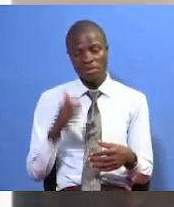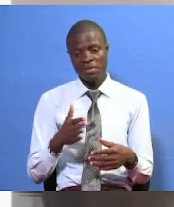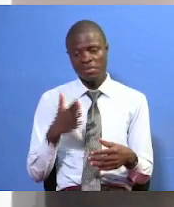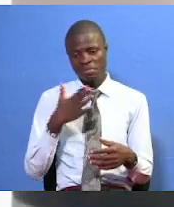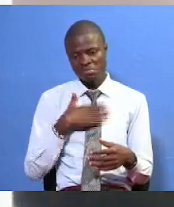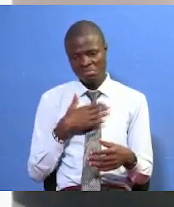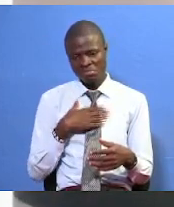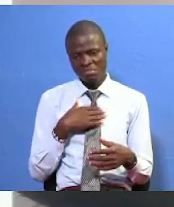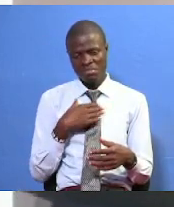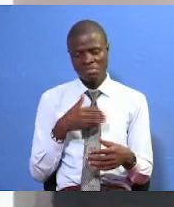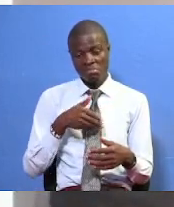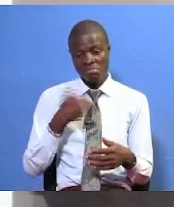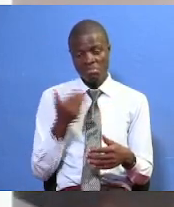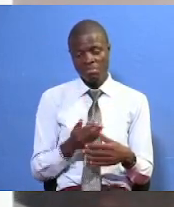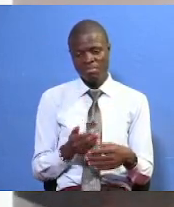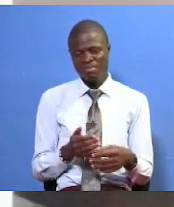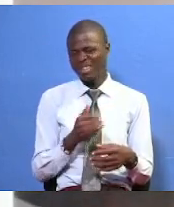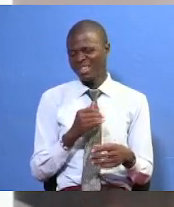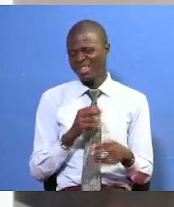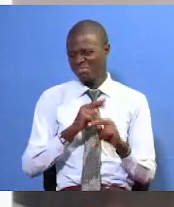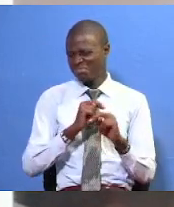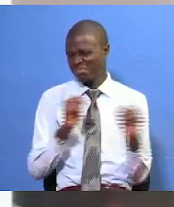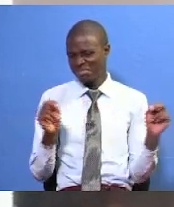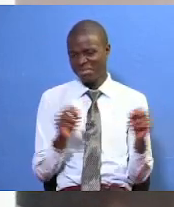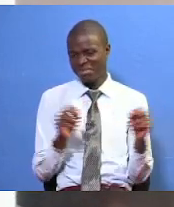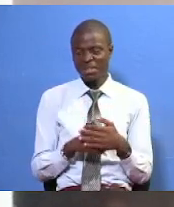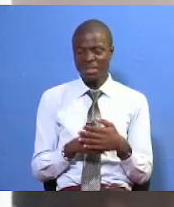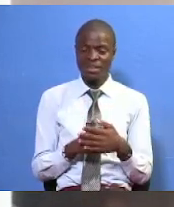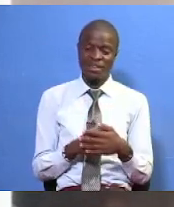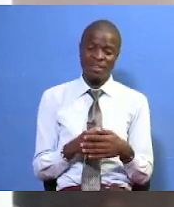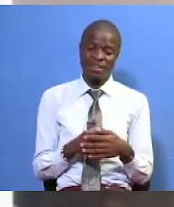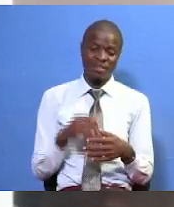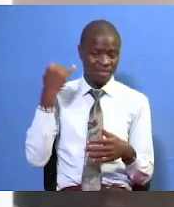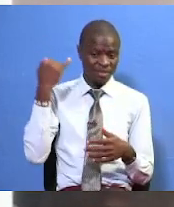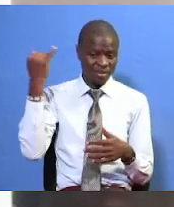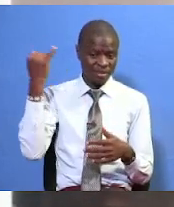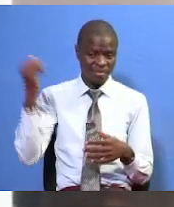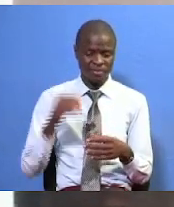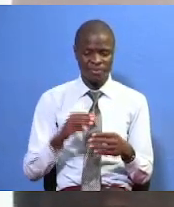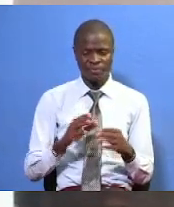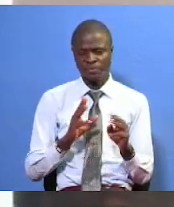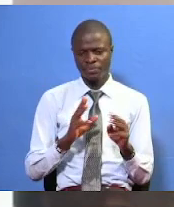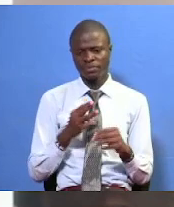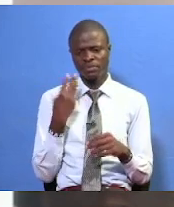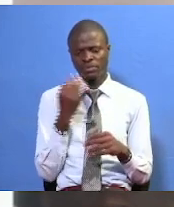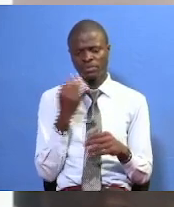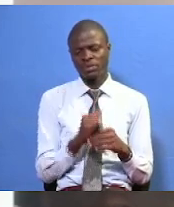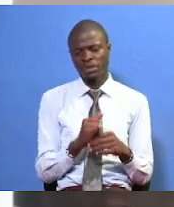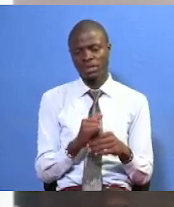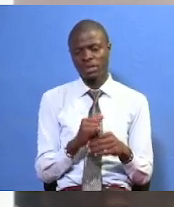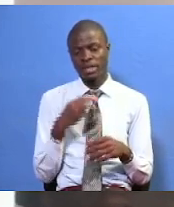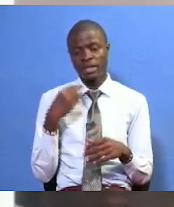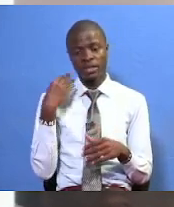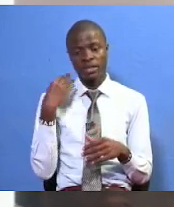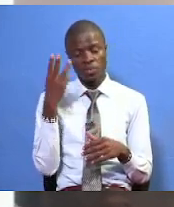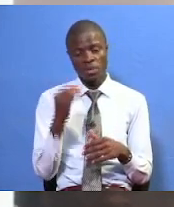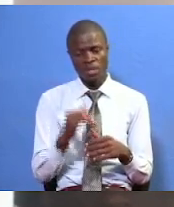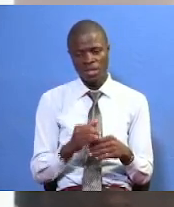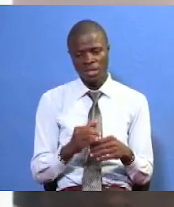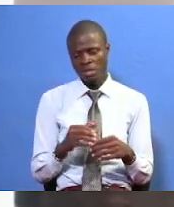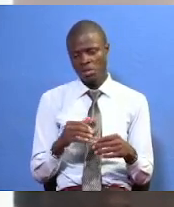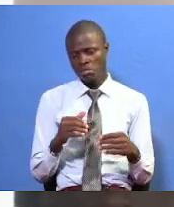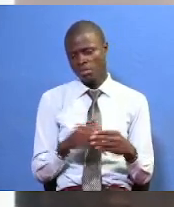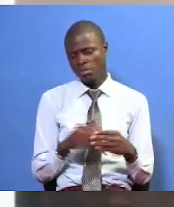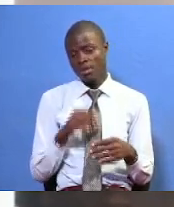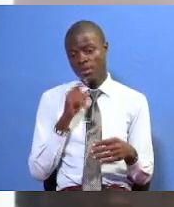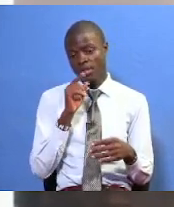I never imagined would ever occur, that is to stand before you today. This is